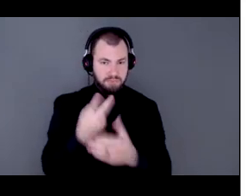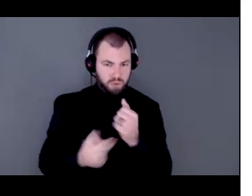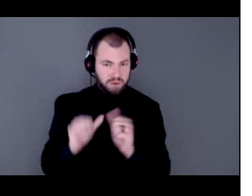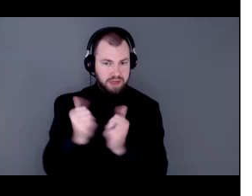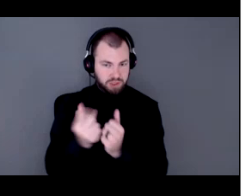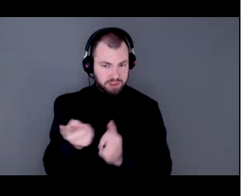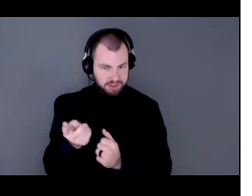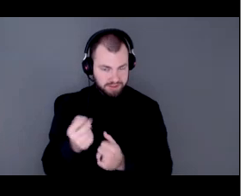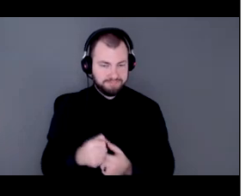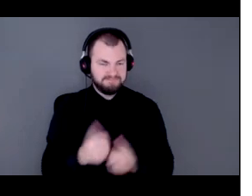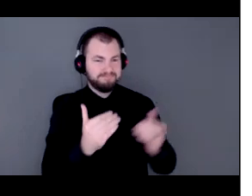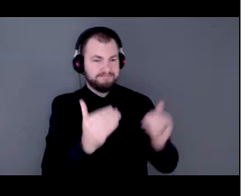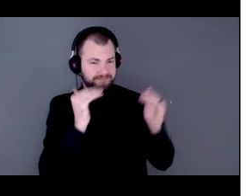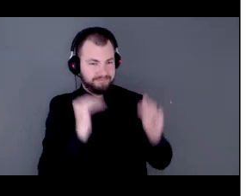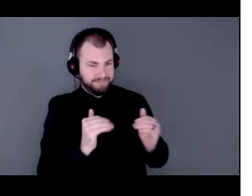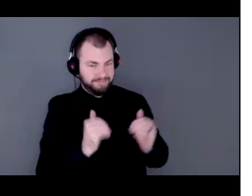please.